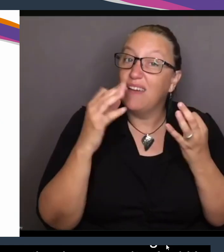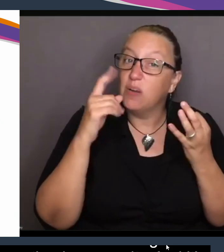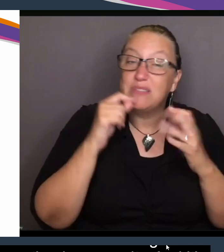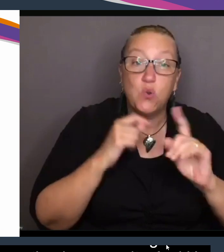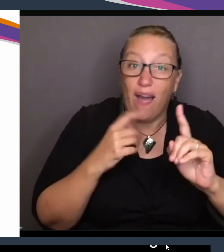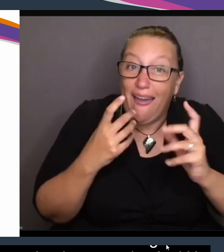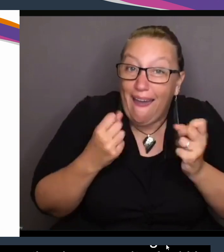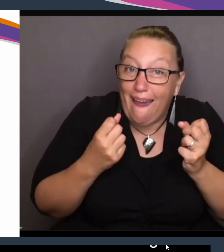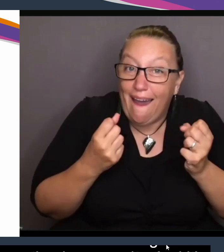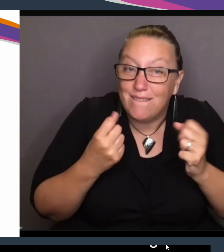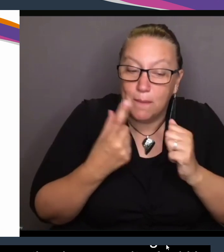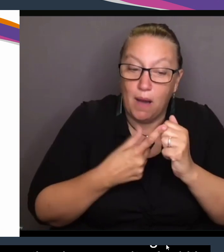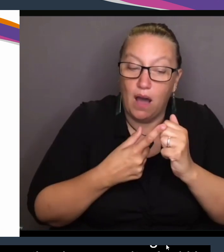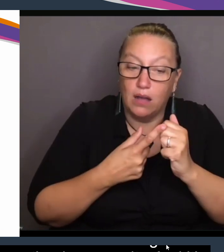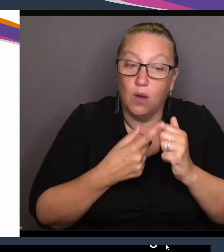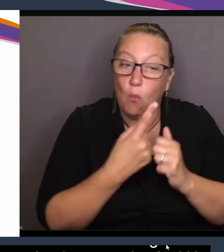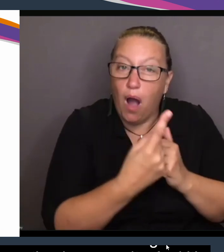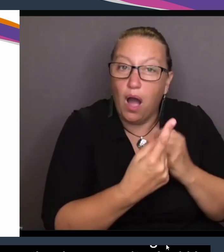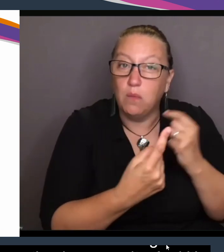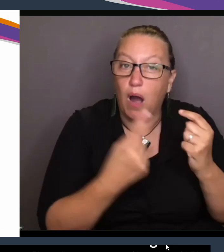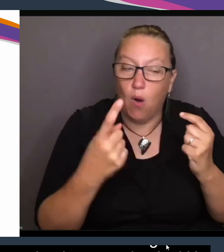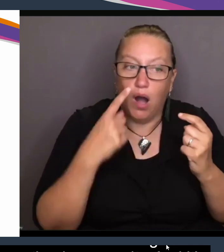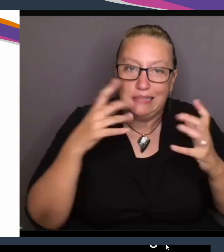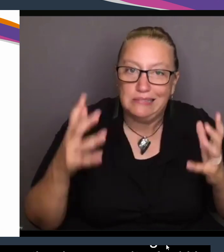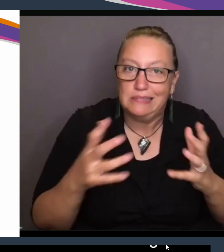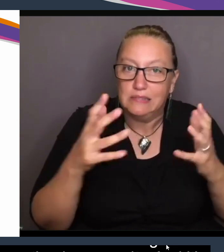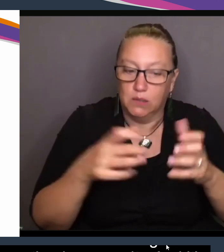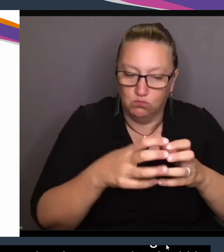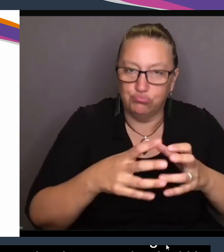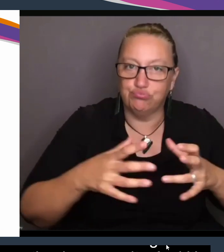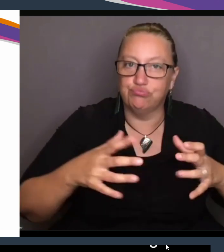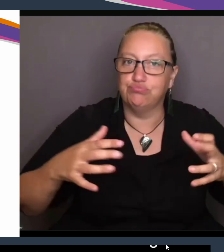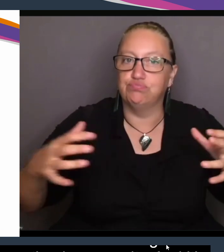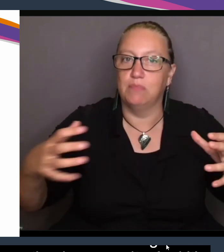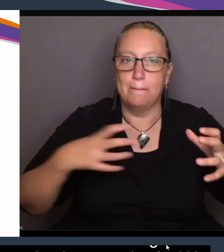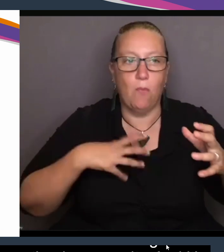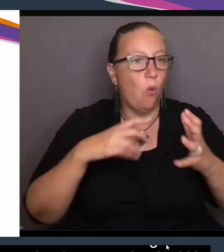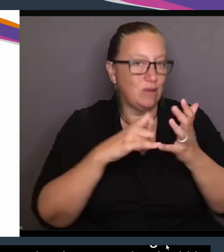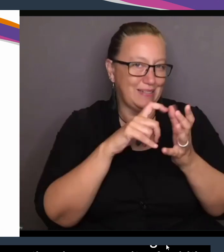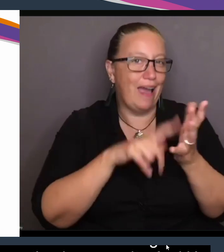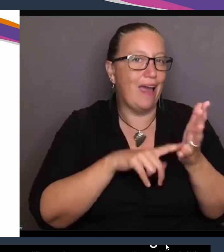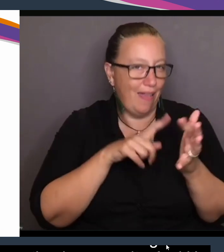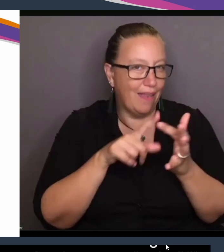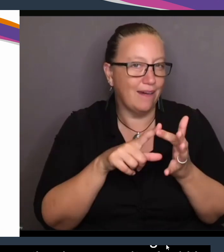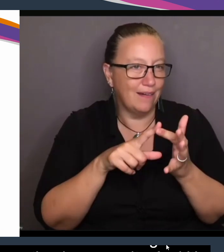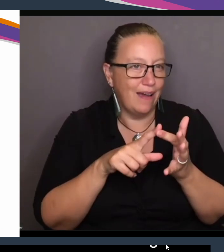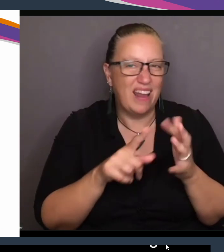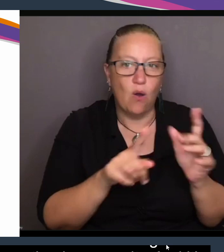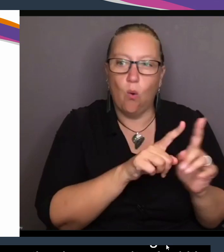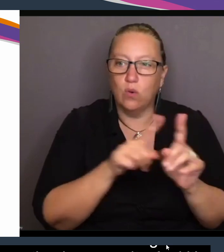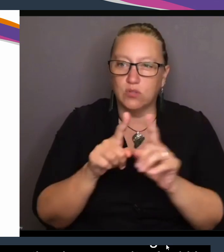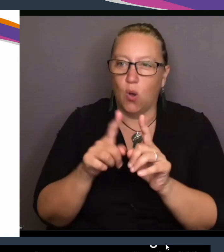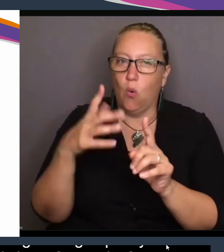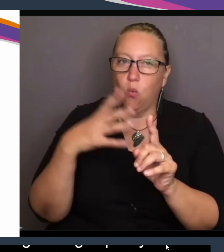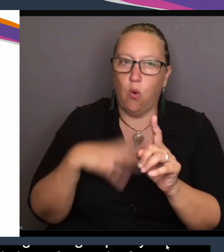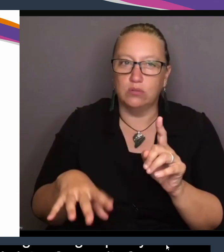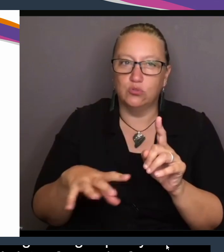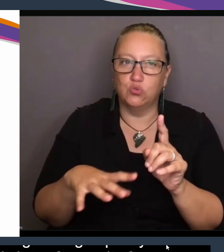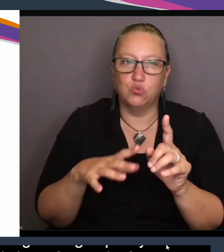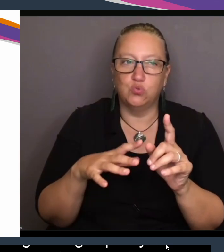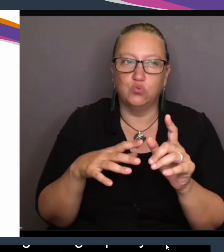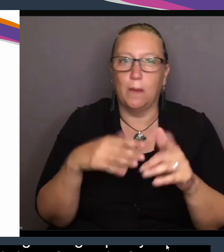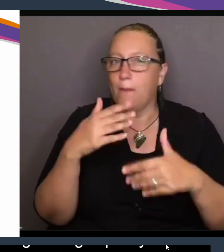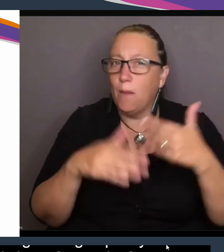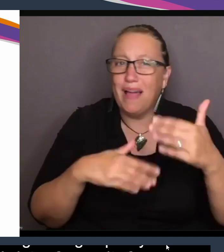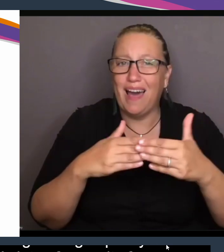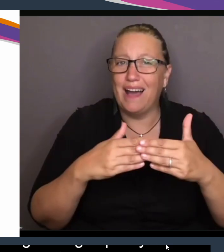momentum and scale? And also mobilising evidence for action. And as much, I'm not an academic, and as